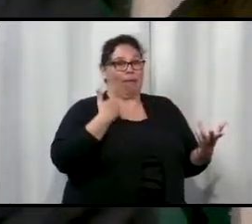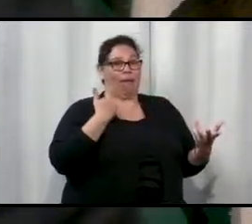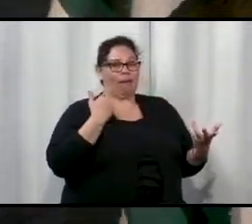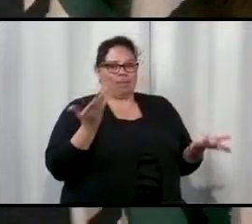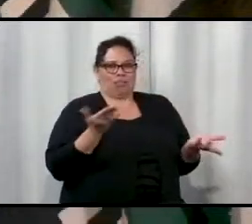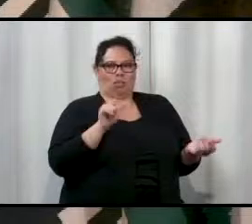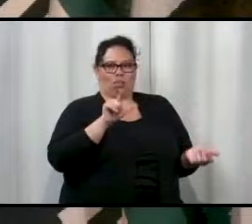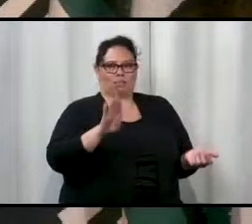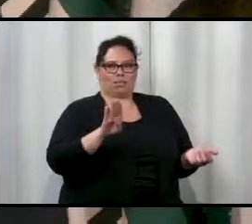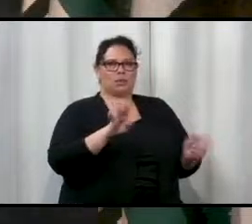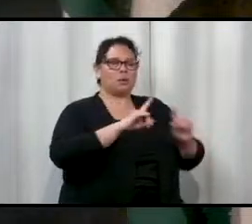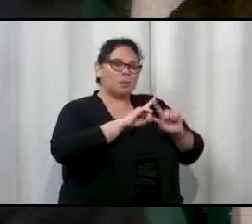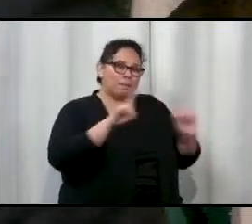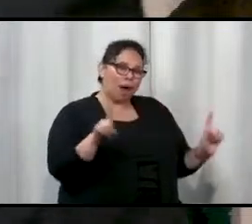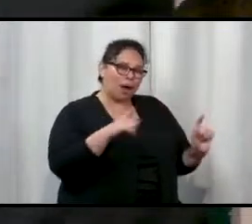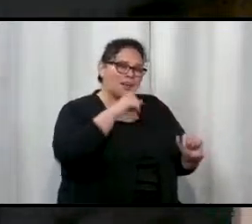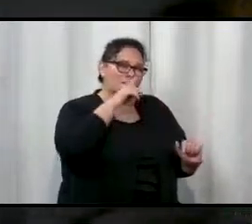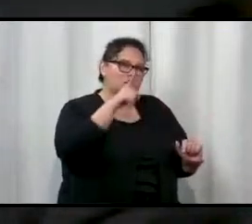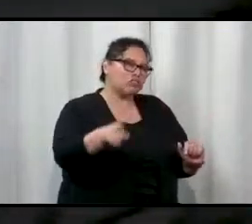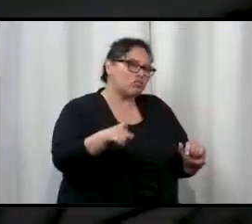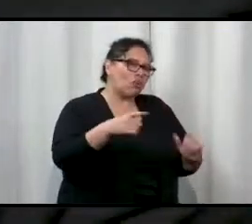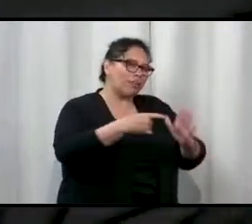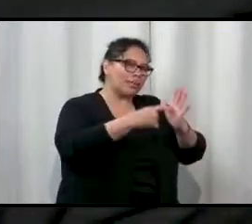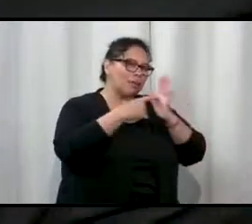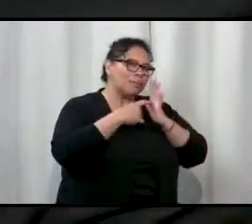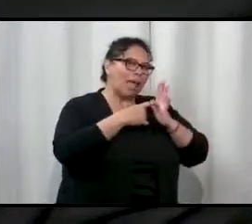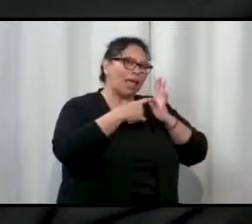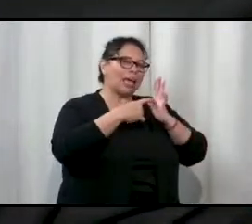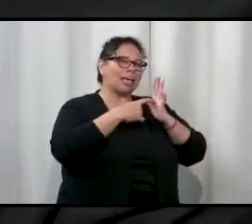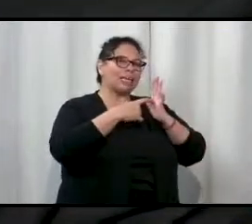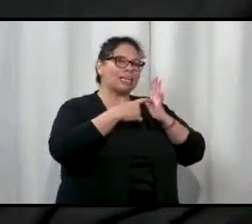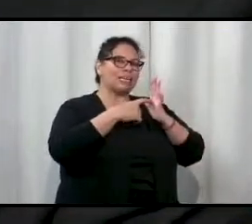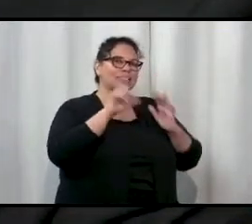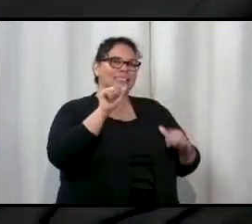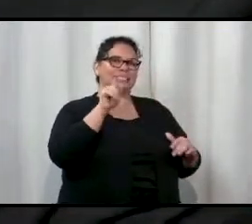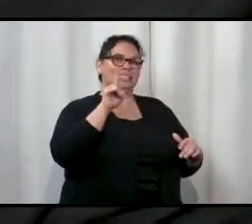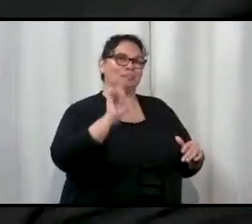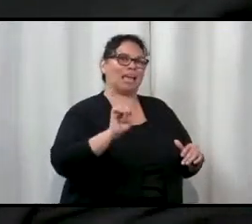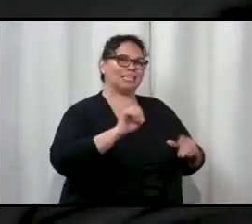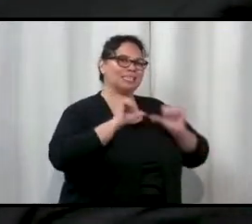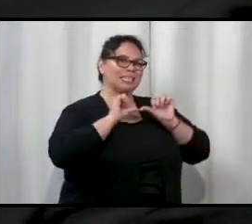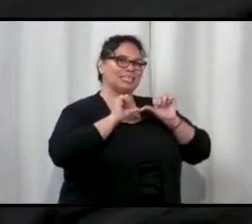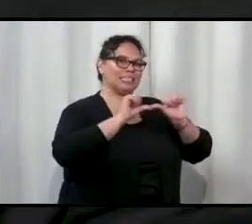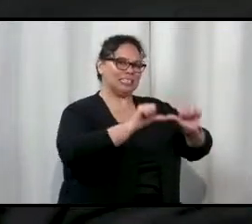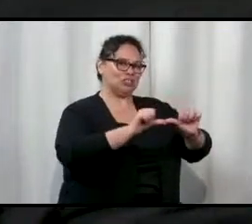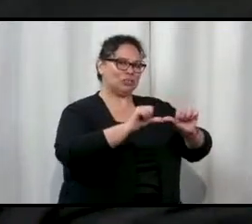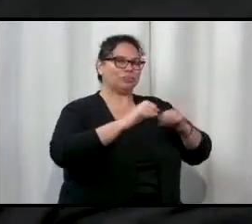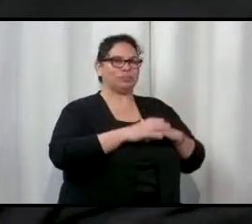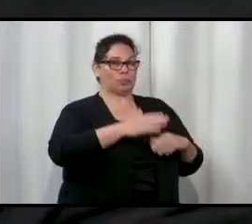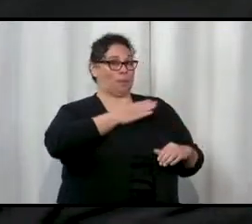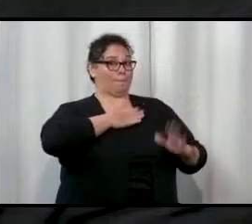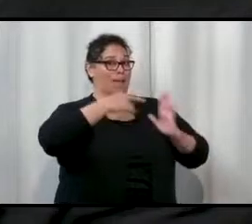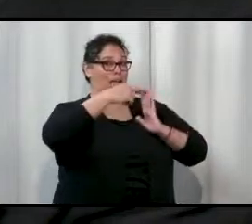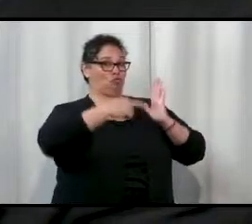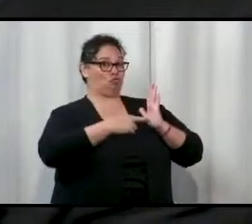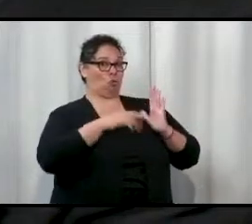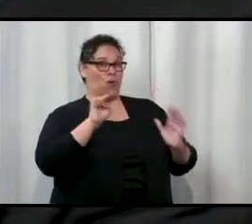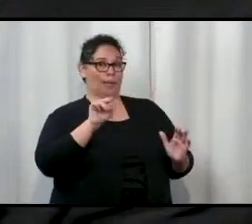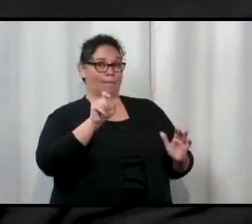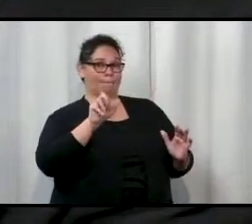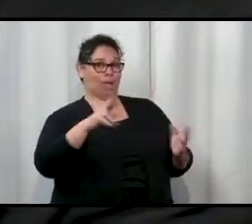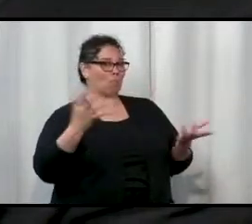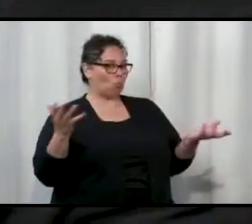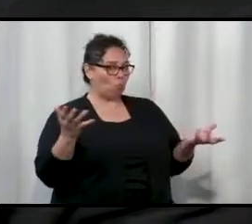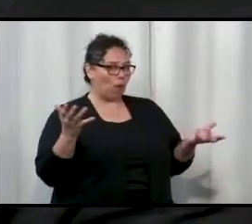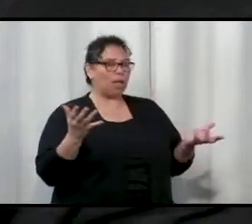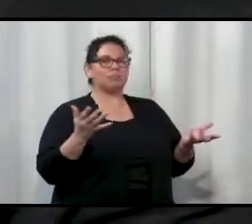Beach. But we have to make sure that the demand for space continues. And so my role as a mayor may